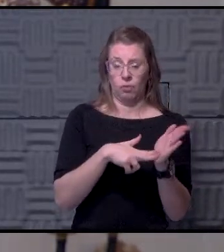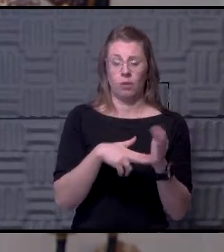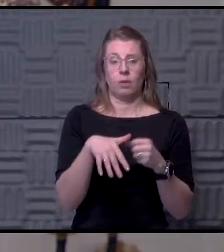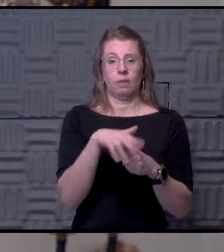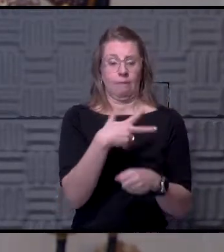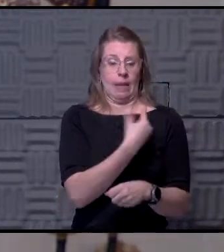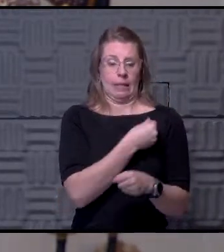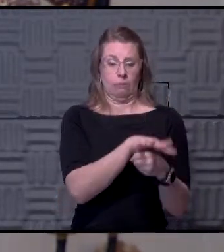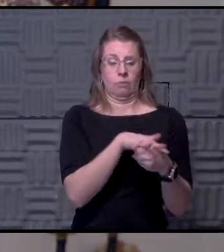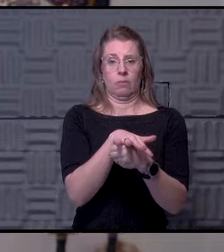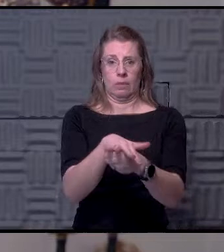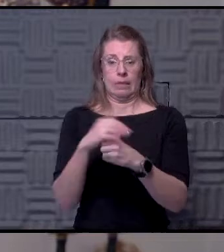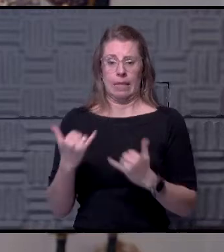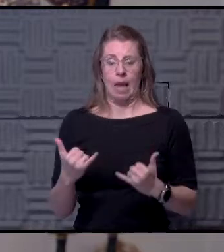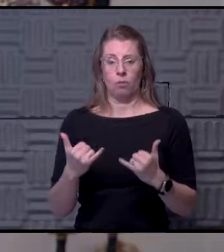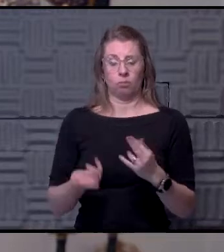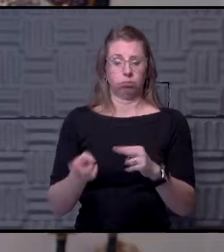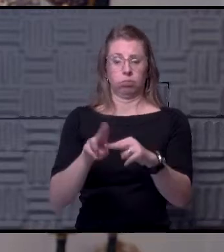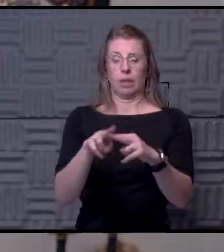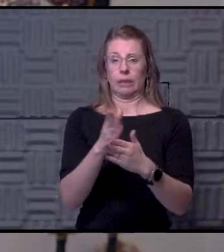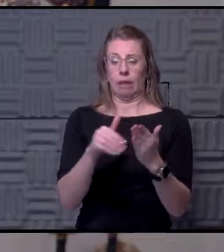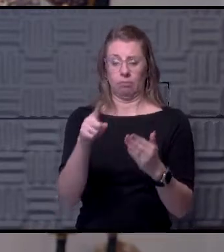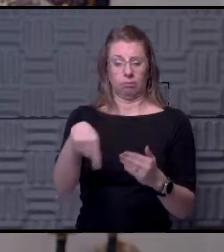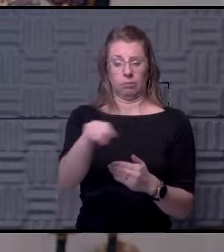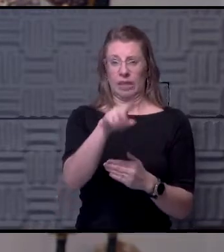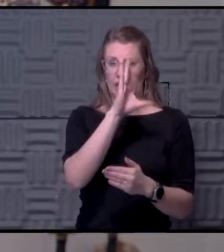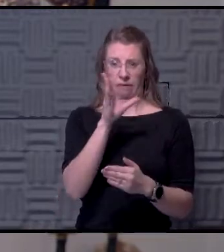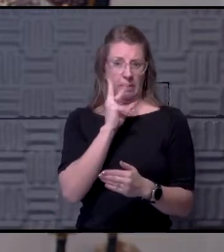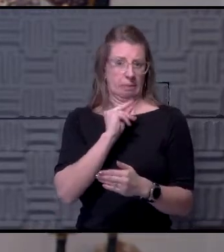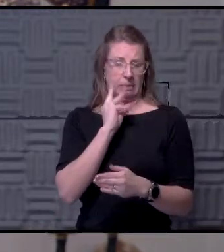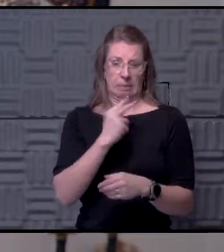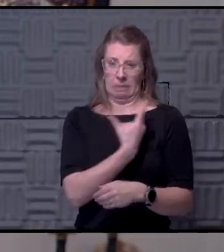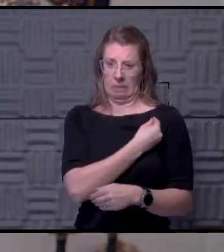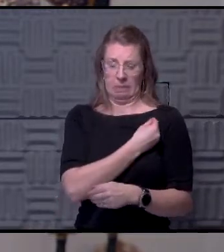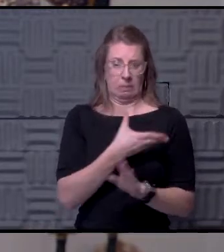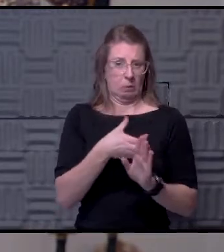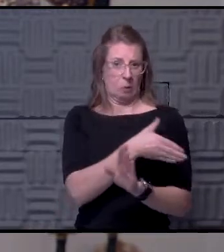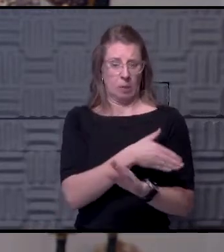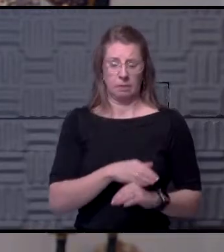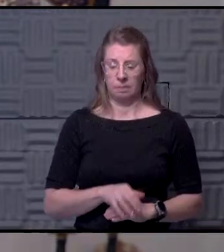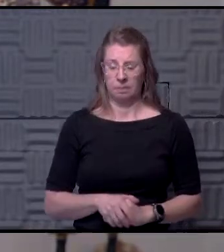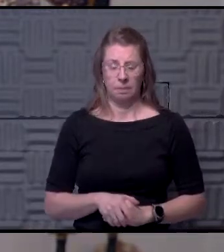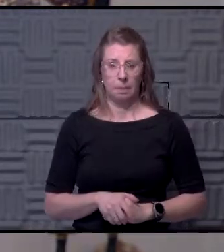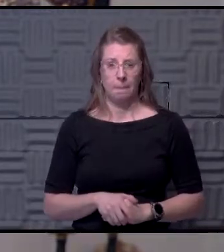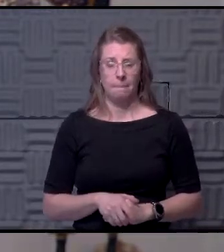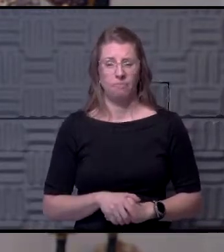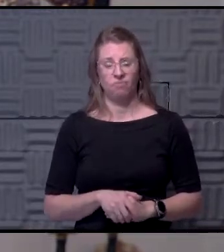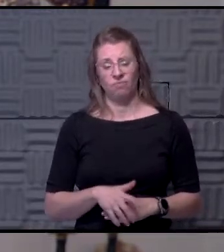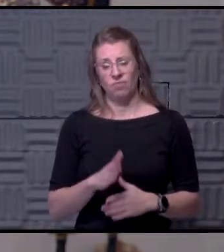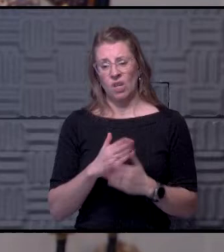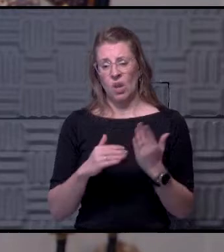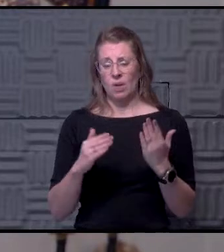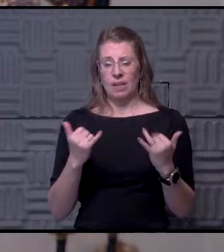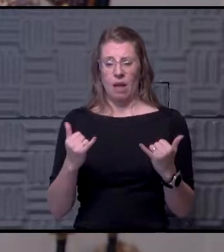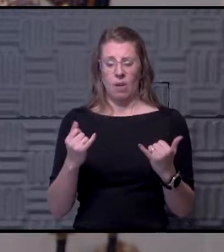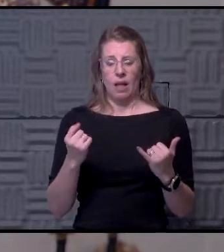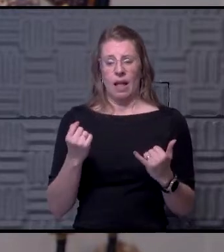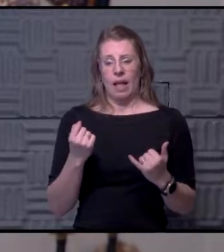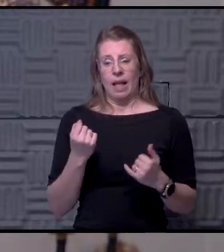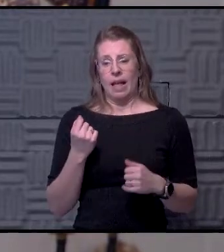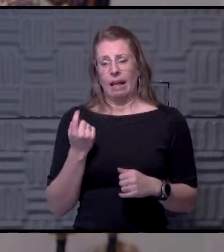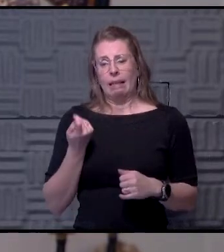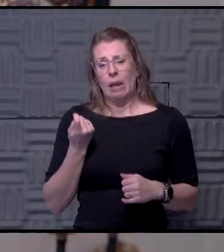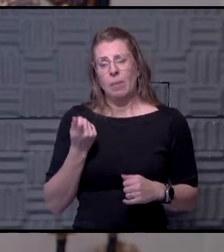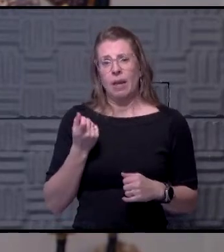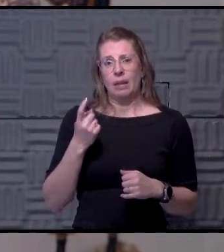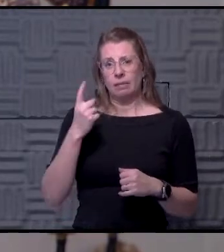imagine that some of these have not ever done vaccinations before. So therefore, it's kind of nightmarish to have those